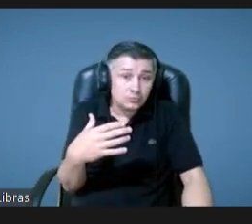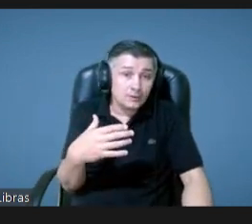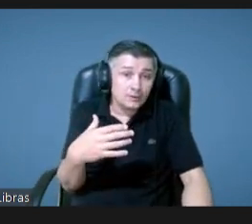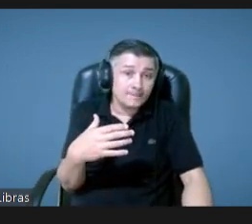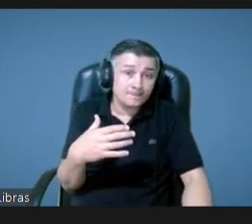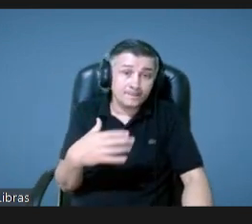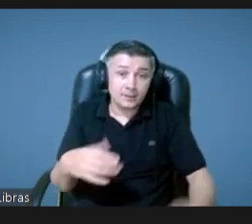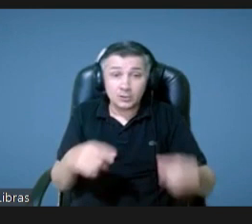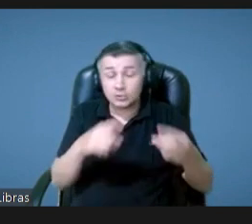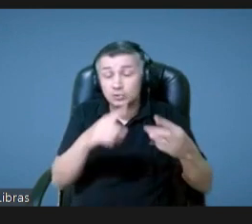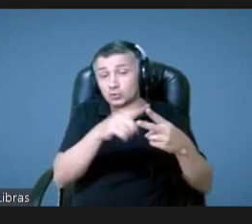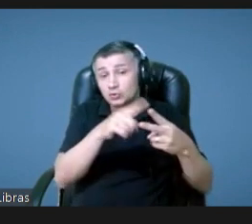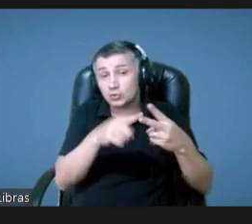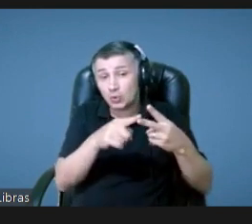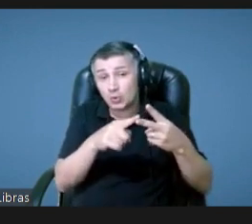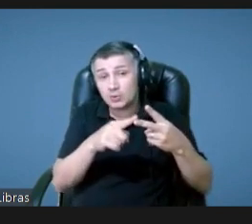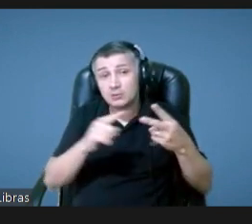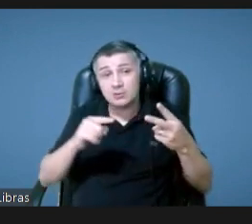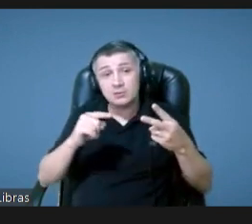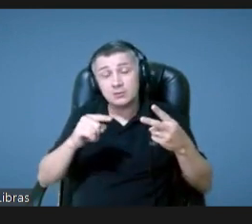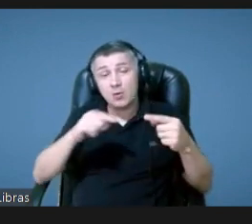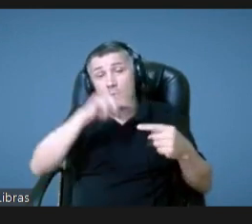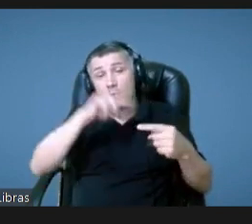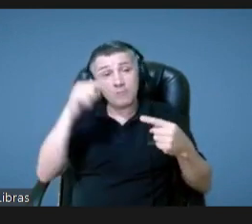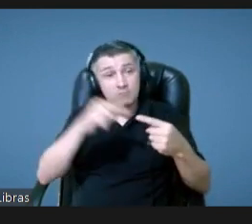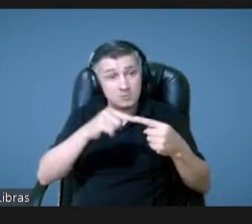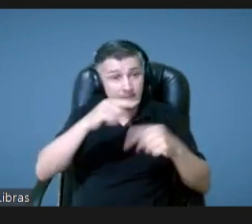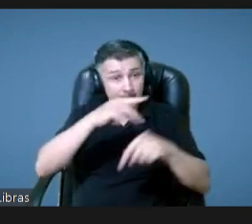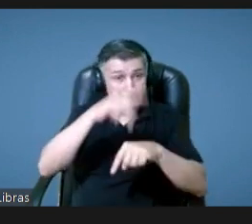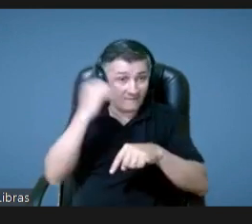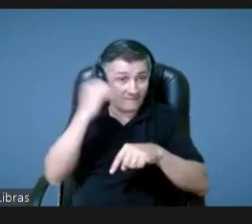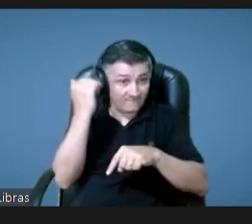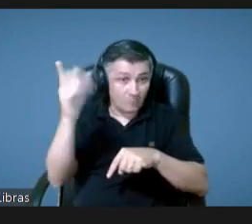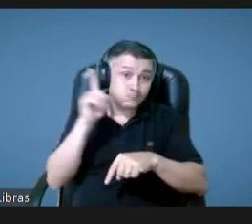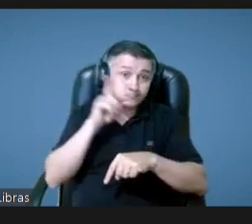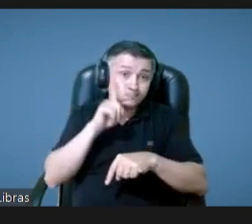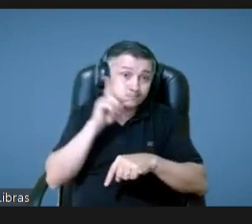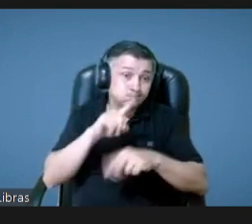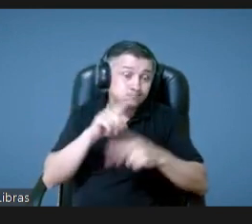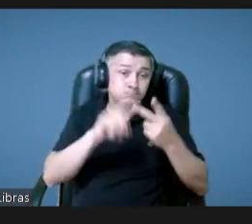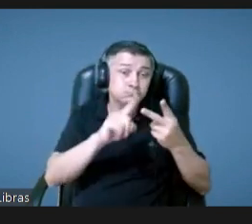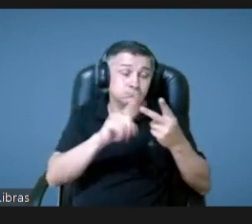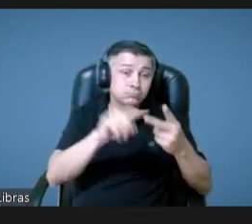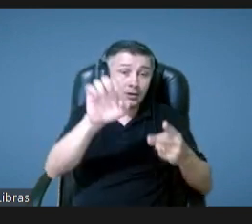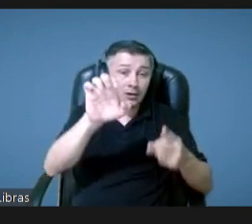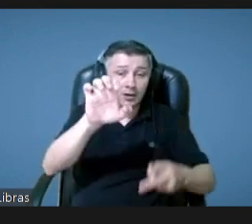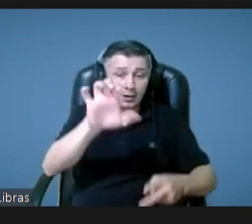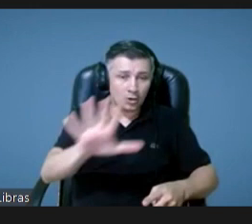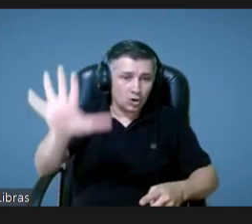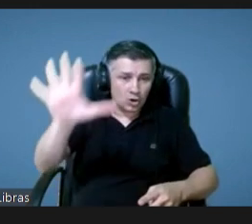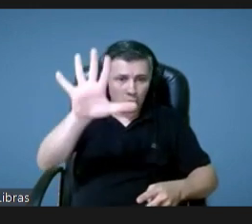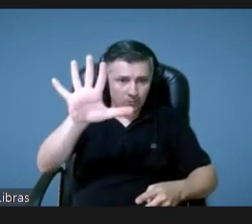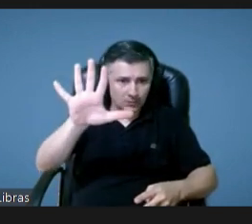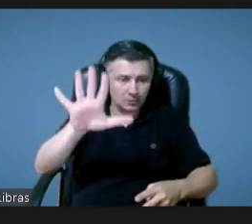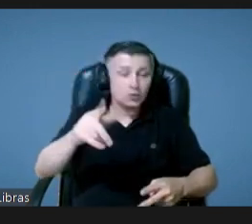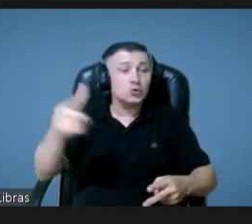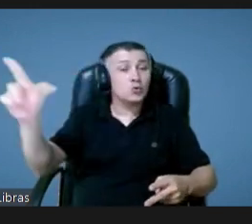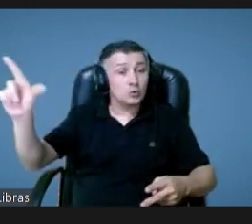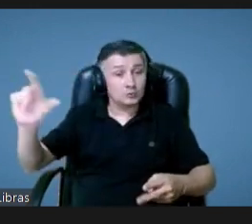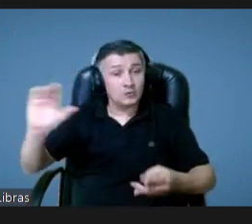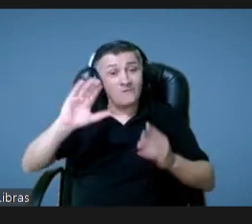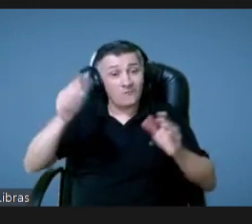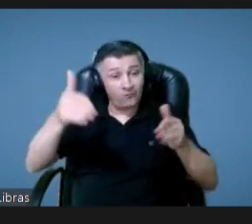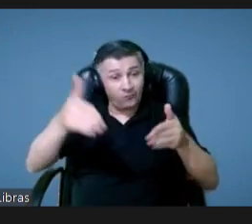4 new funds should be added to the portfolio, 2 focusing